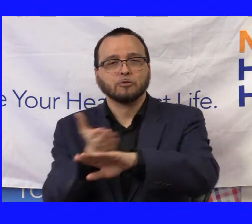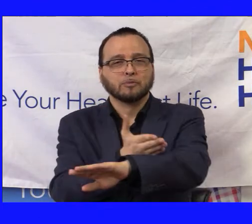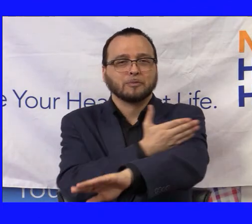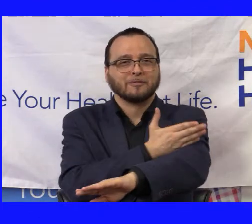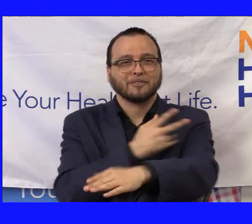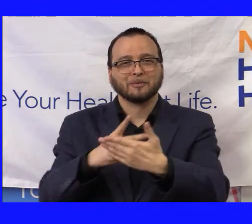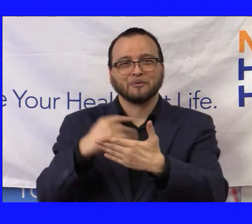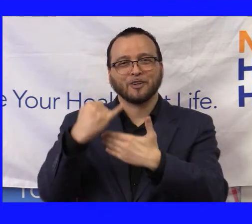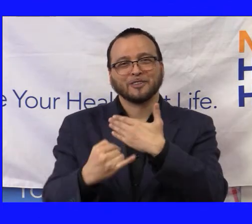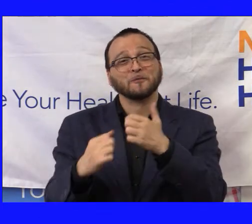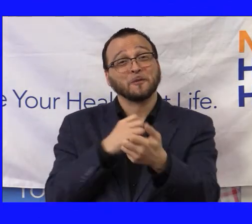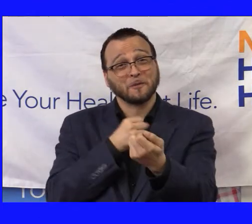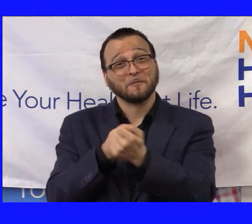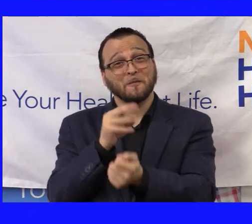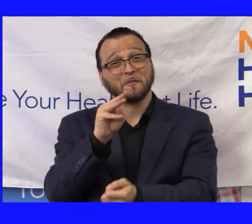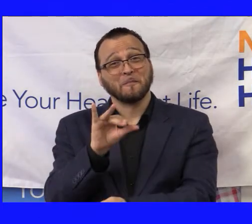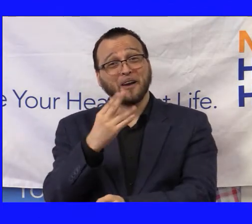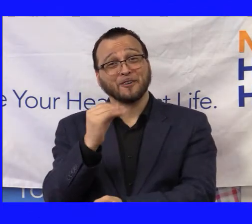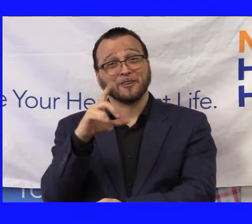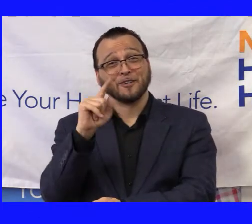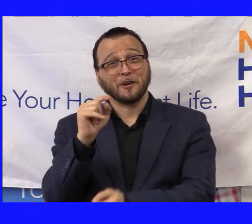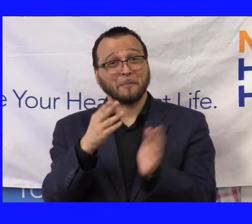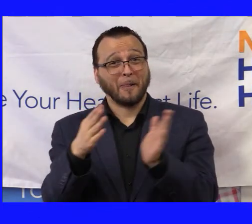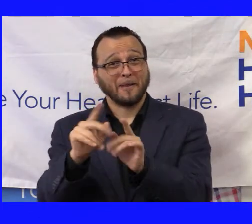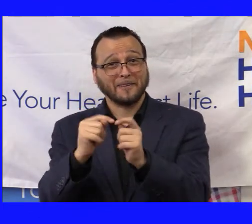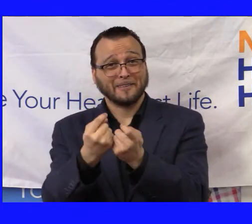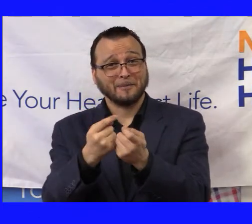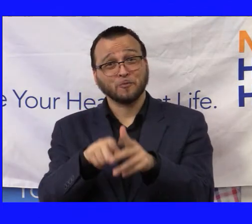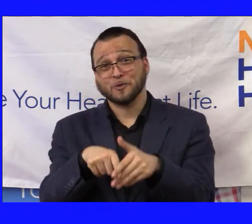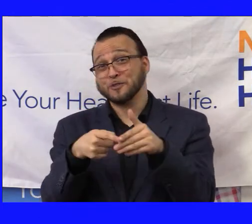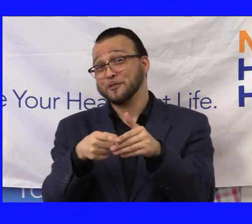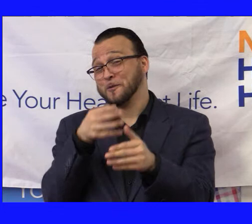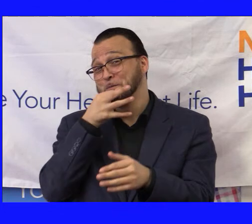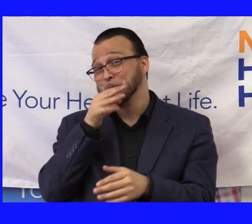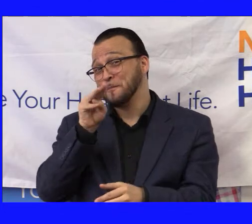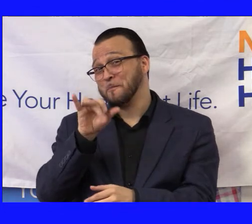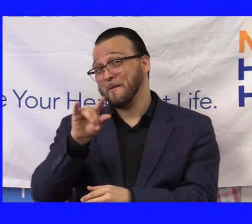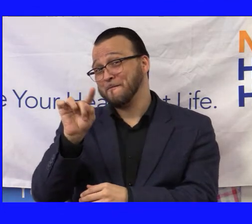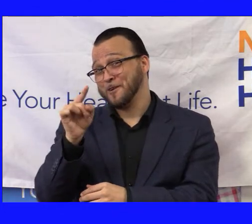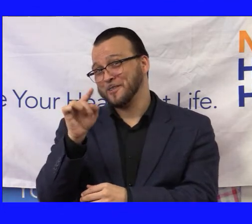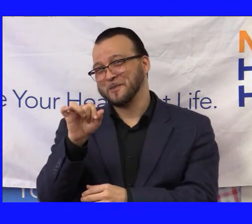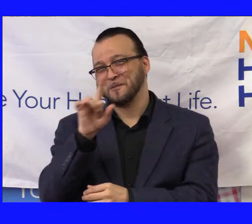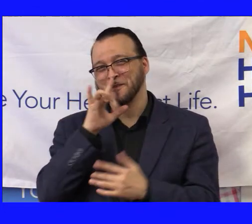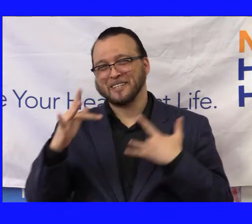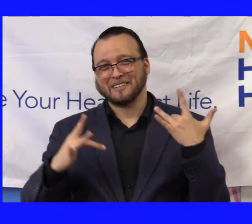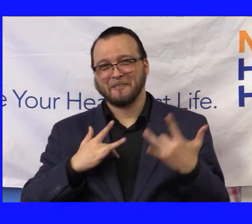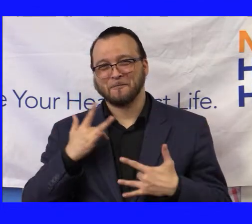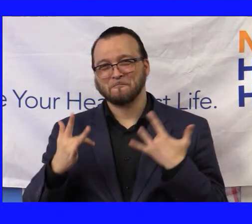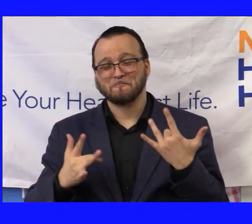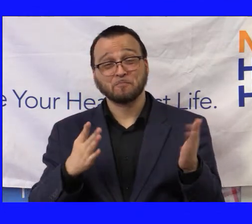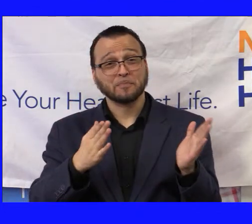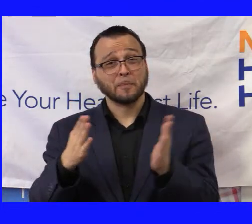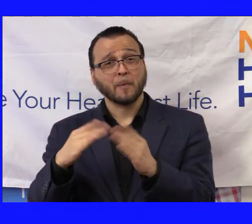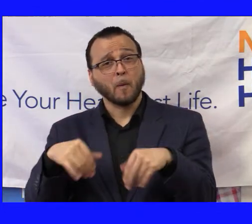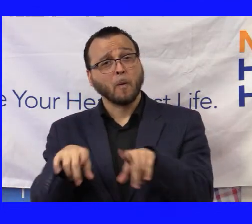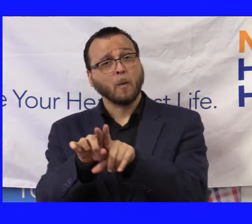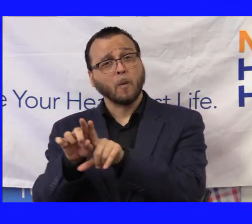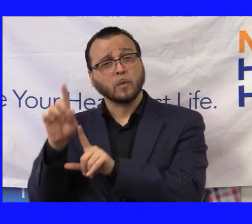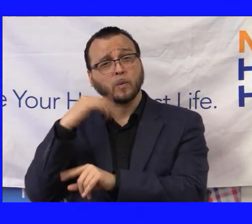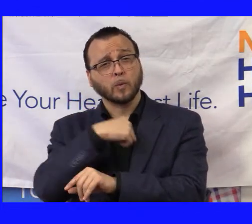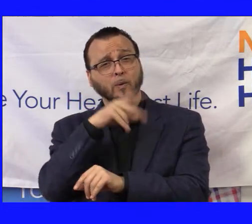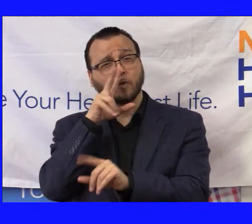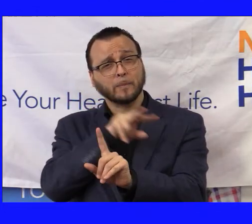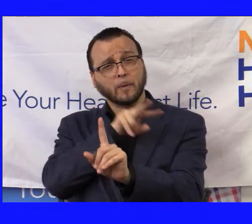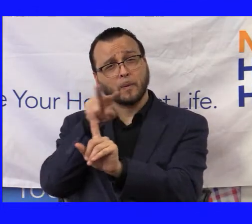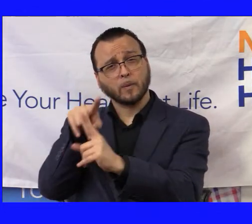of the MyChart planning team. And those are going to be kicking off on May 1st, which is very exciting. And then we're also going to be, looking to